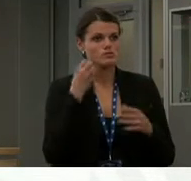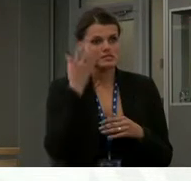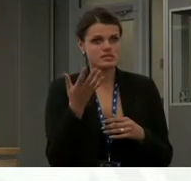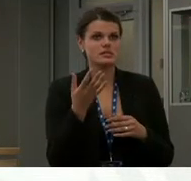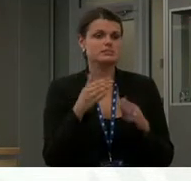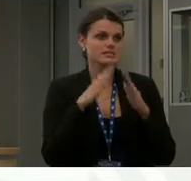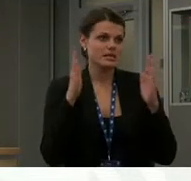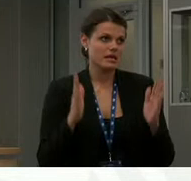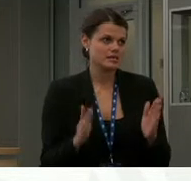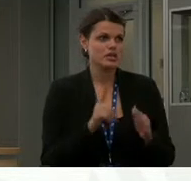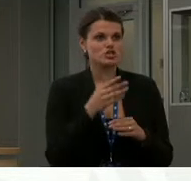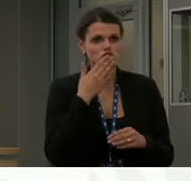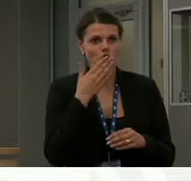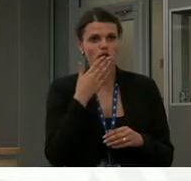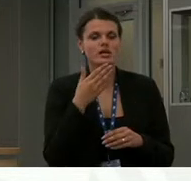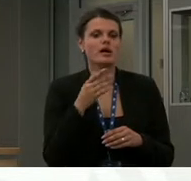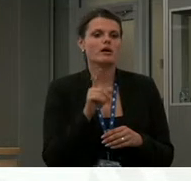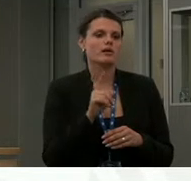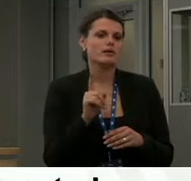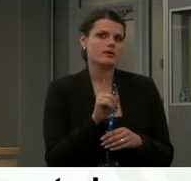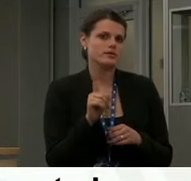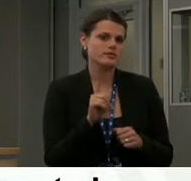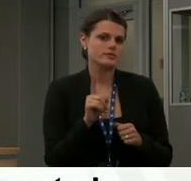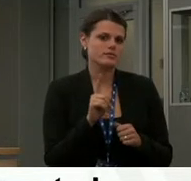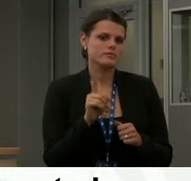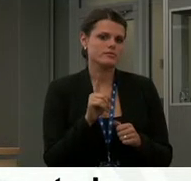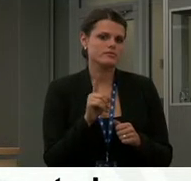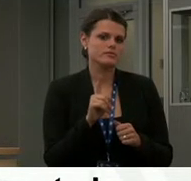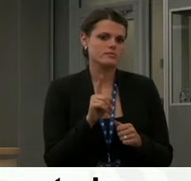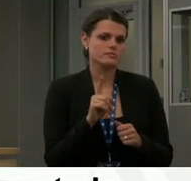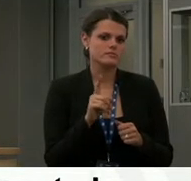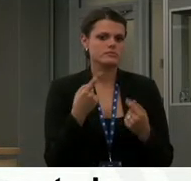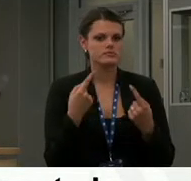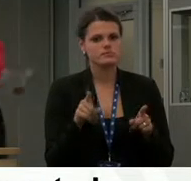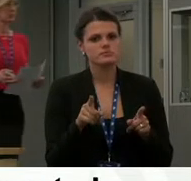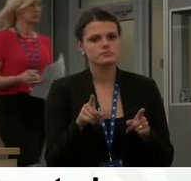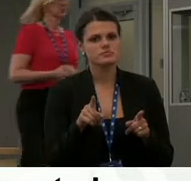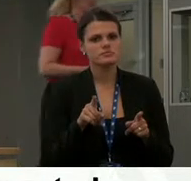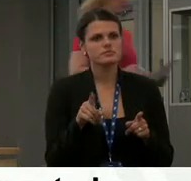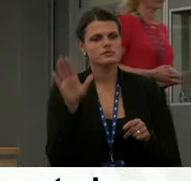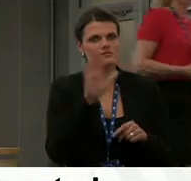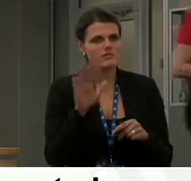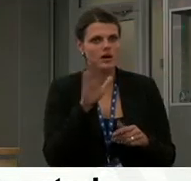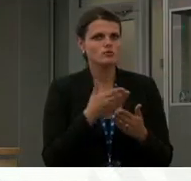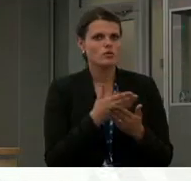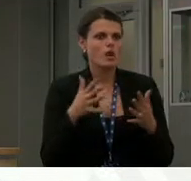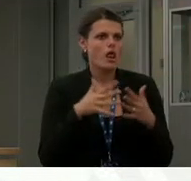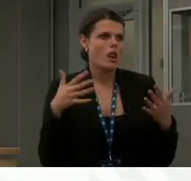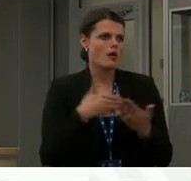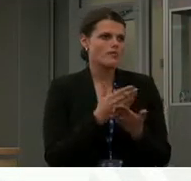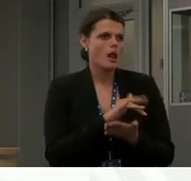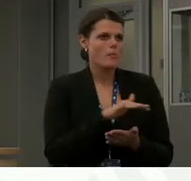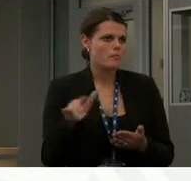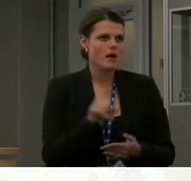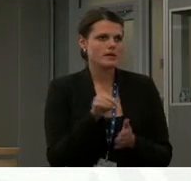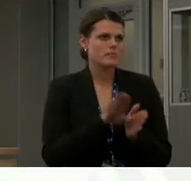educational facilities in the Czech Republic. There are other countries in which the majority of children are